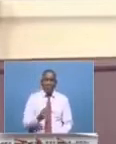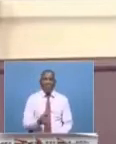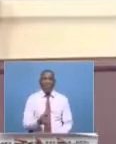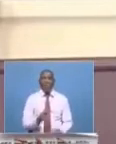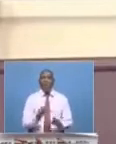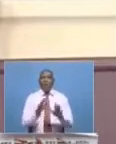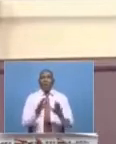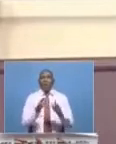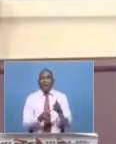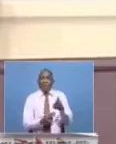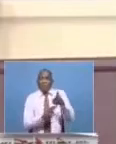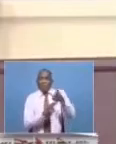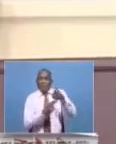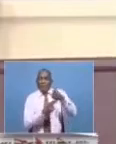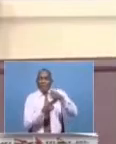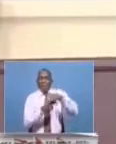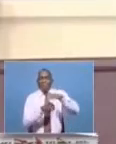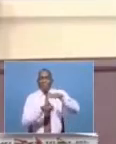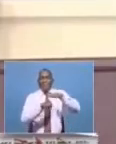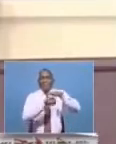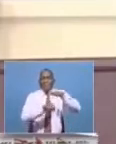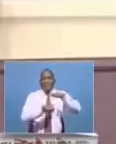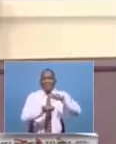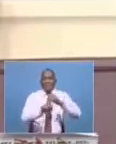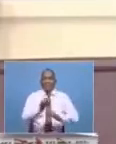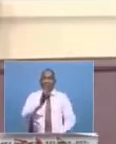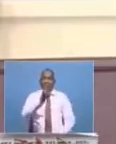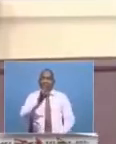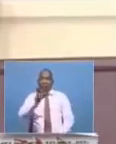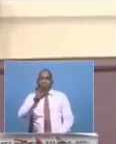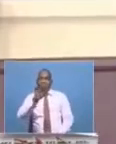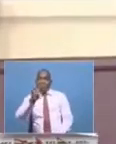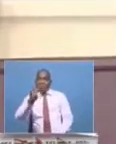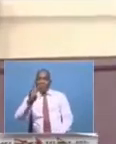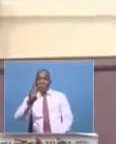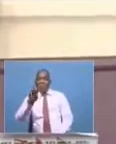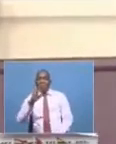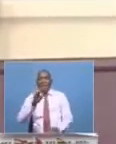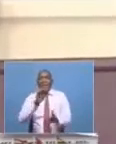Section 26 of the Evidence Act.